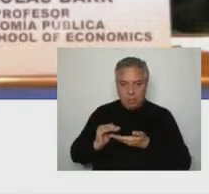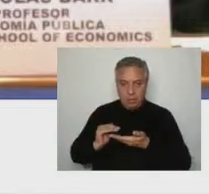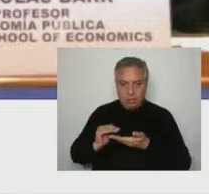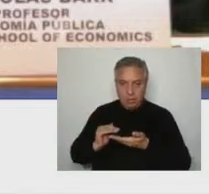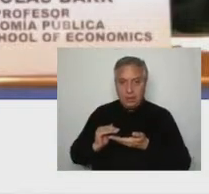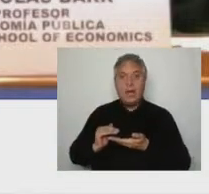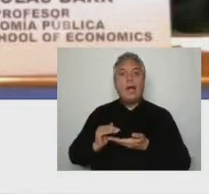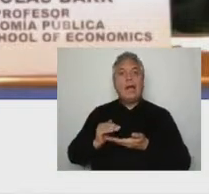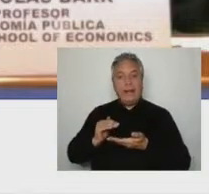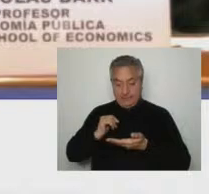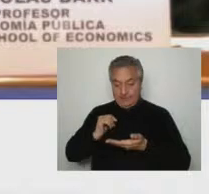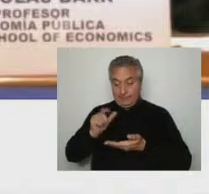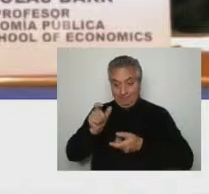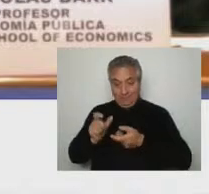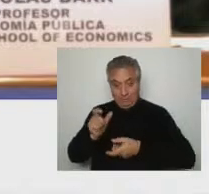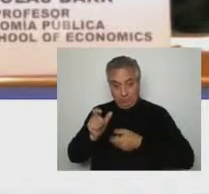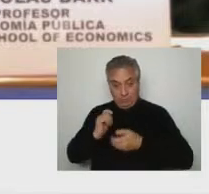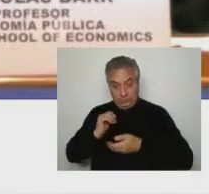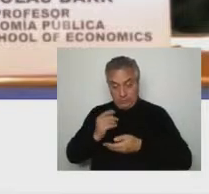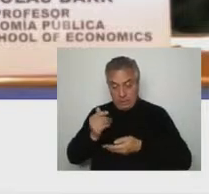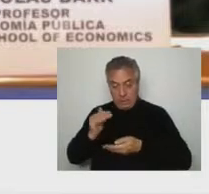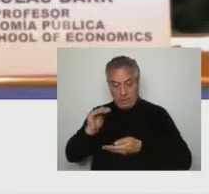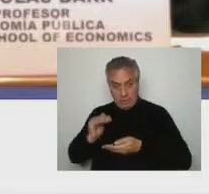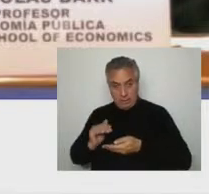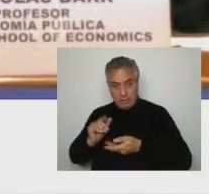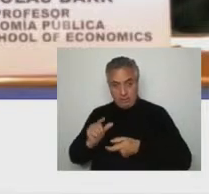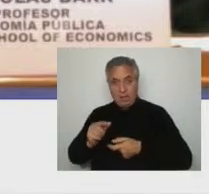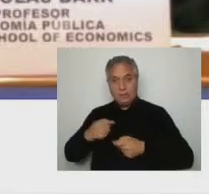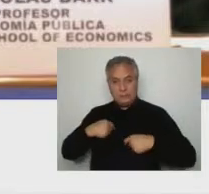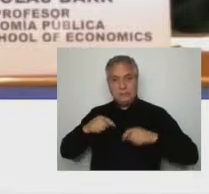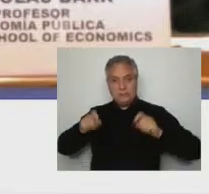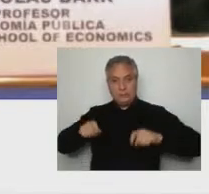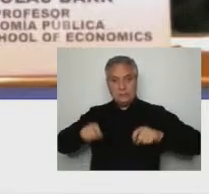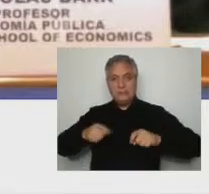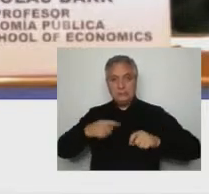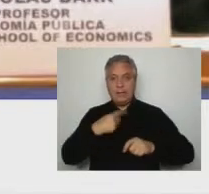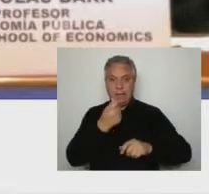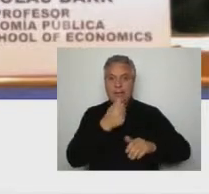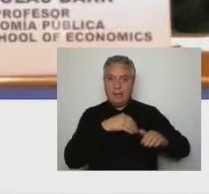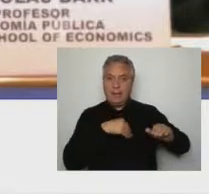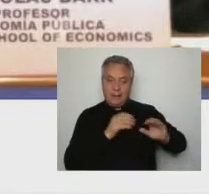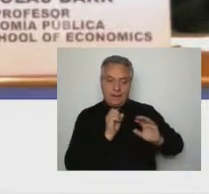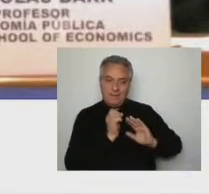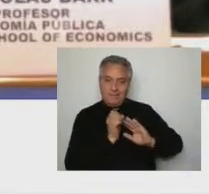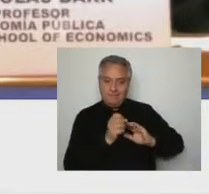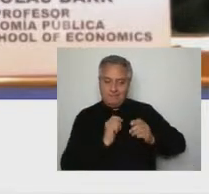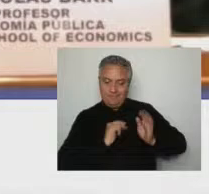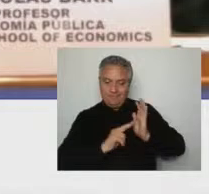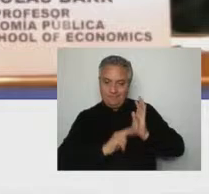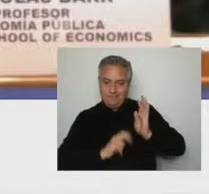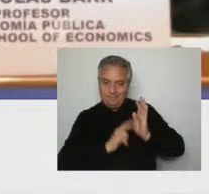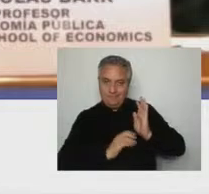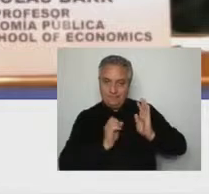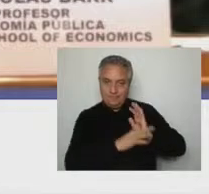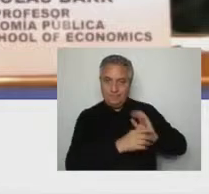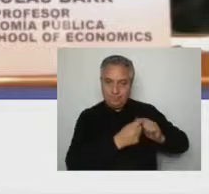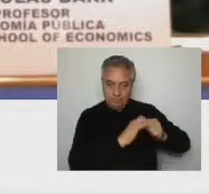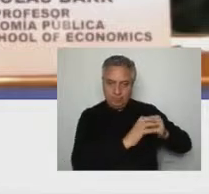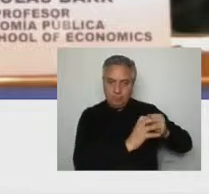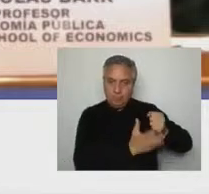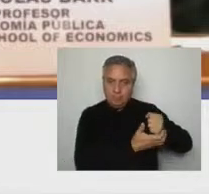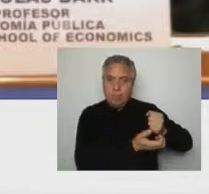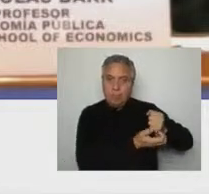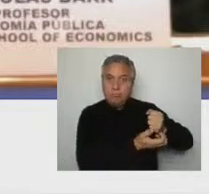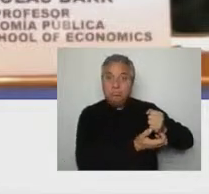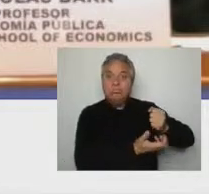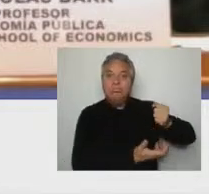Why is that? Most of the countries in Latin America, certainly Chile, are facing declining fertility already